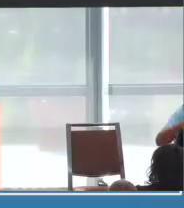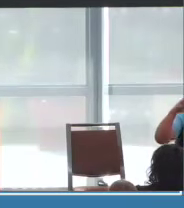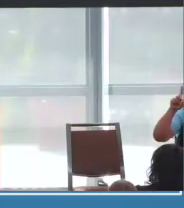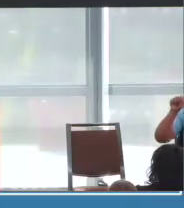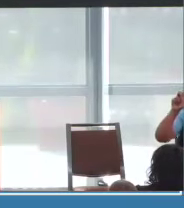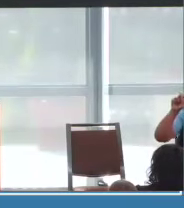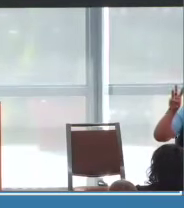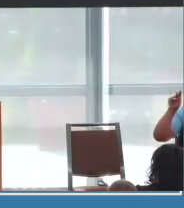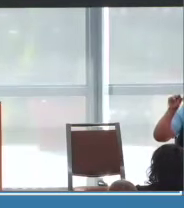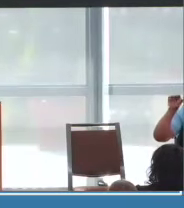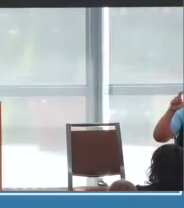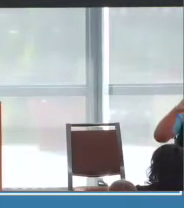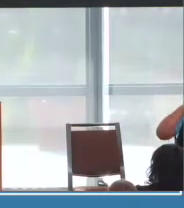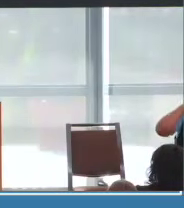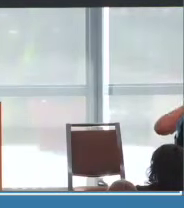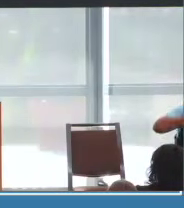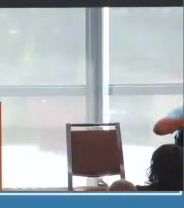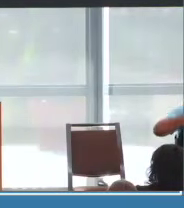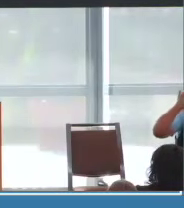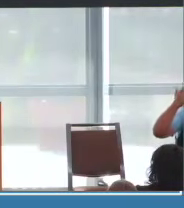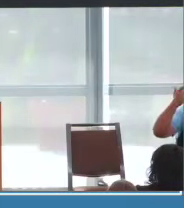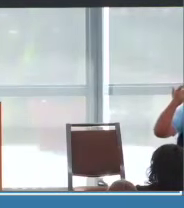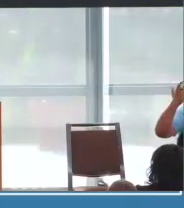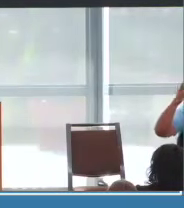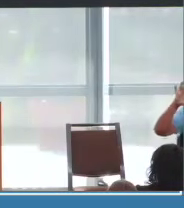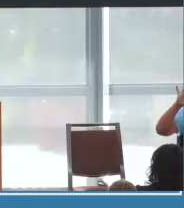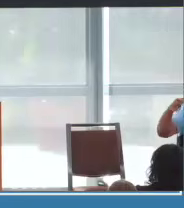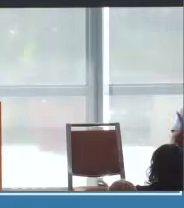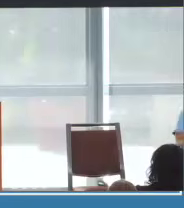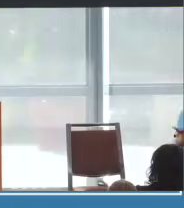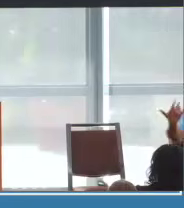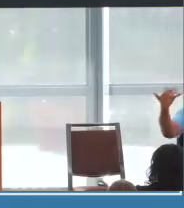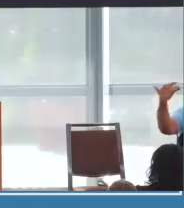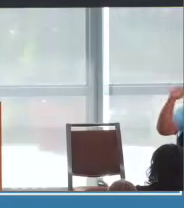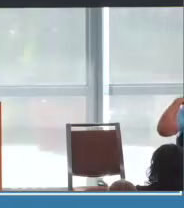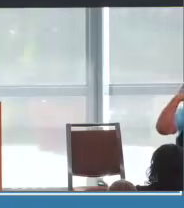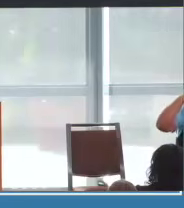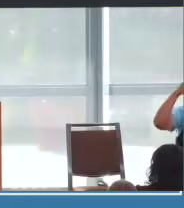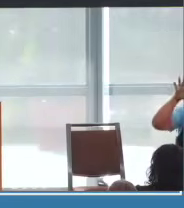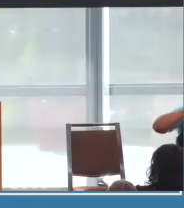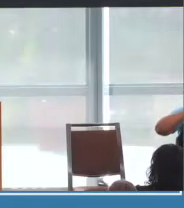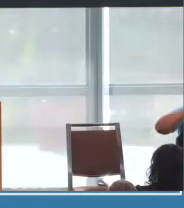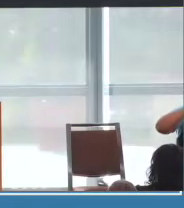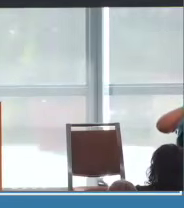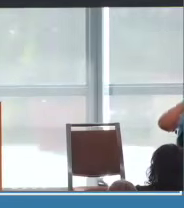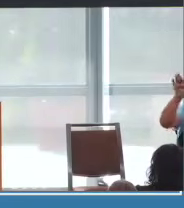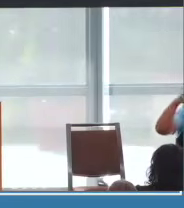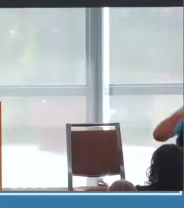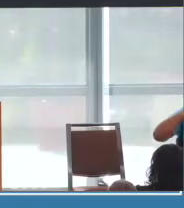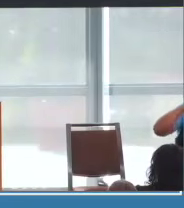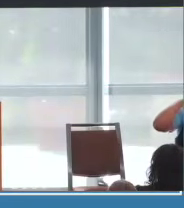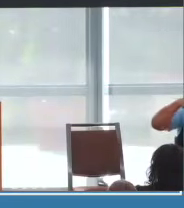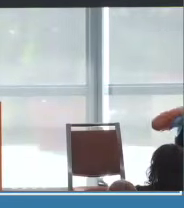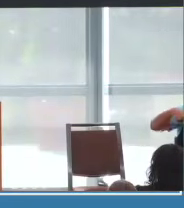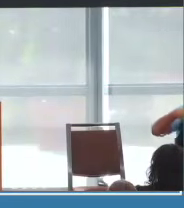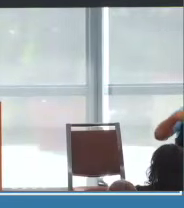this organization 25 years ago and seen it thrive. I'm going to talk about